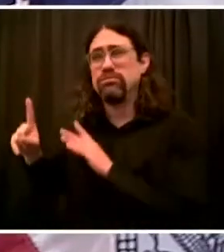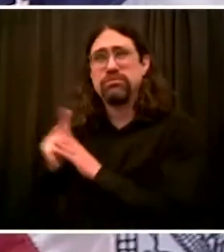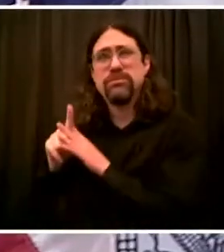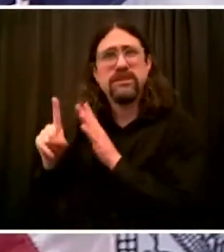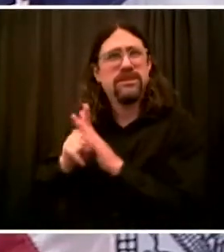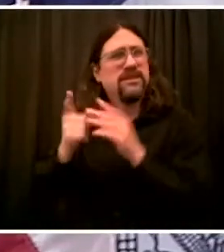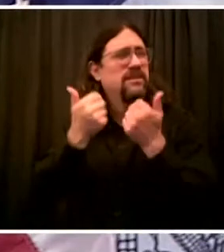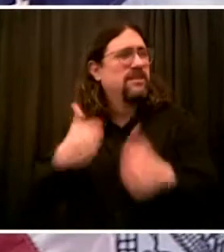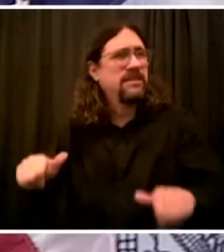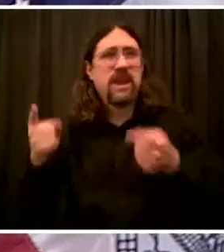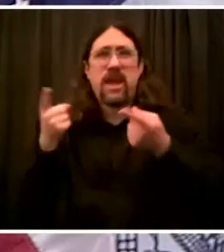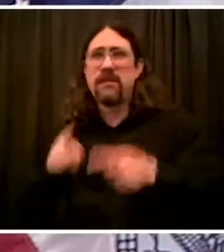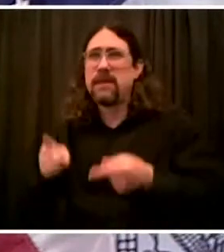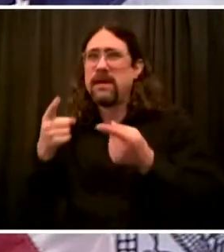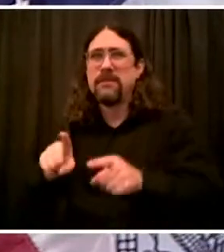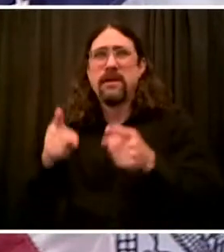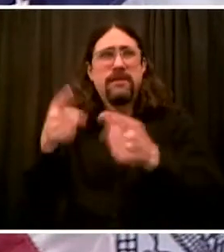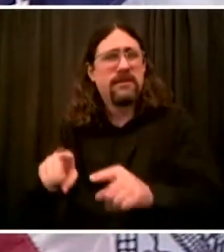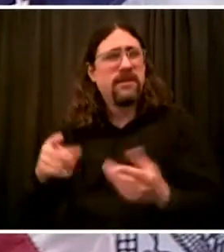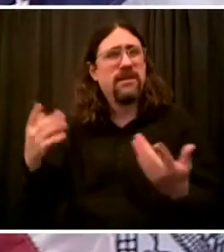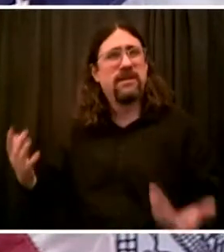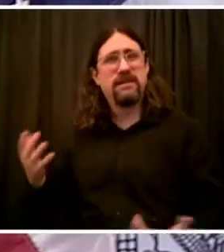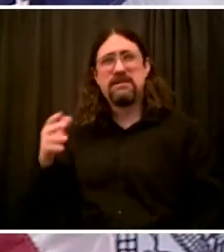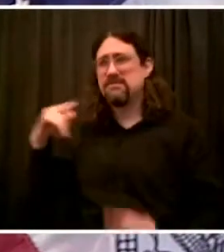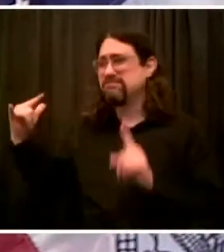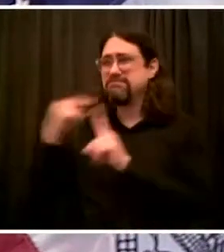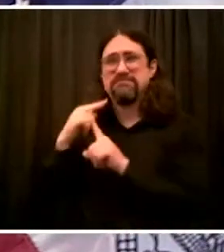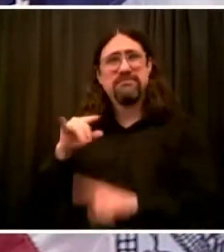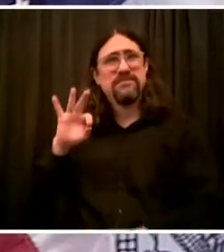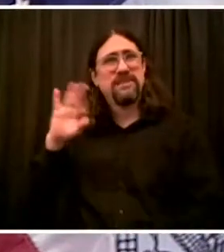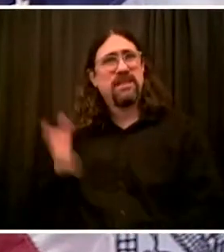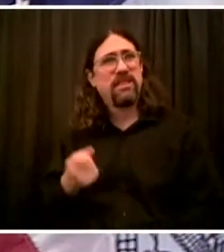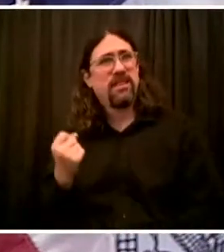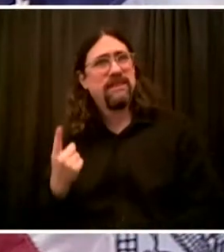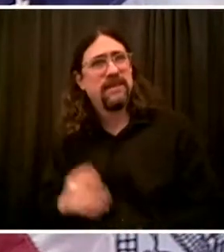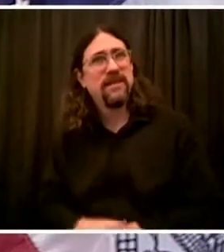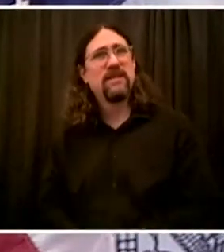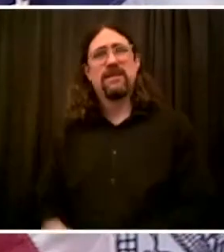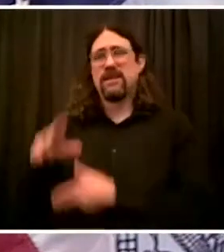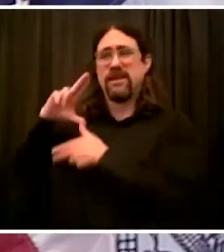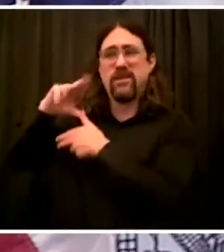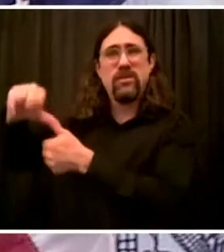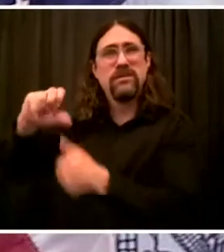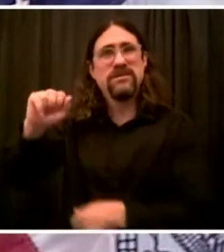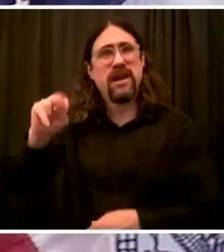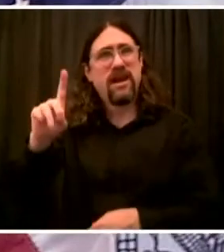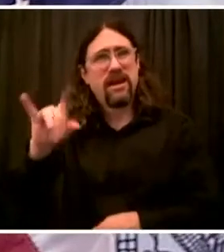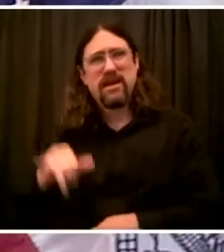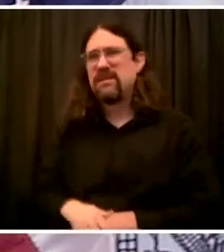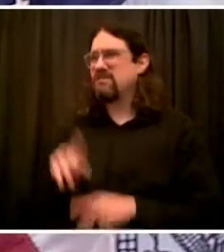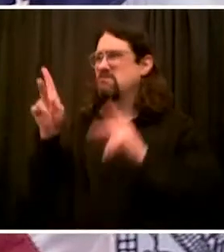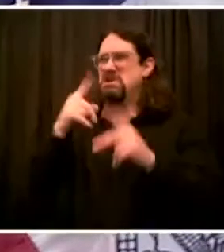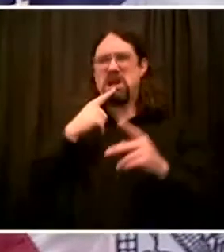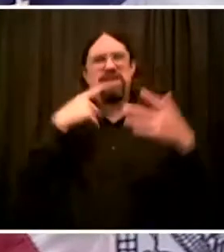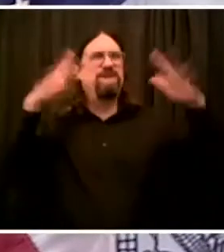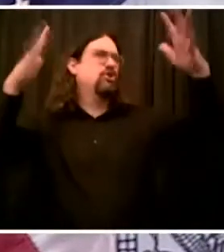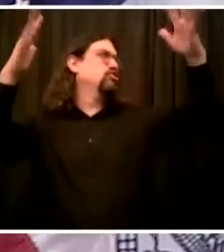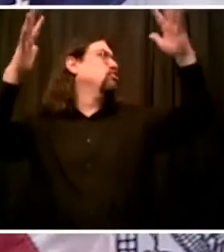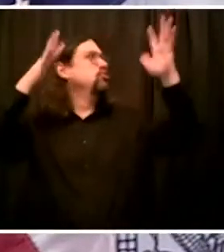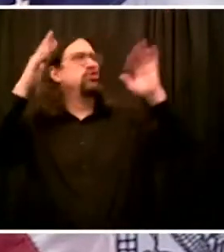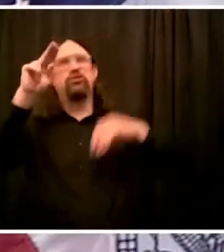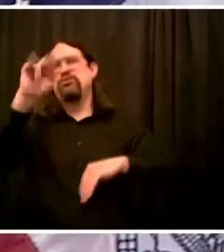back. Each and every time New York City has come back and come back stronger, literally come back stronger. So it is true that